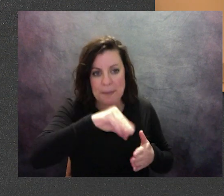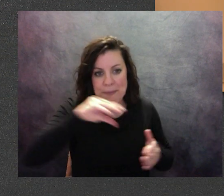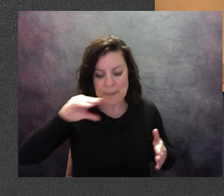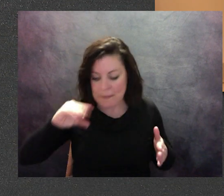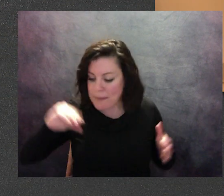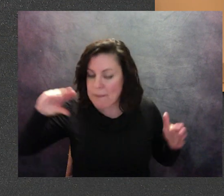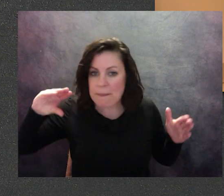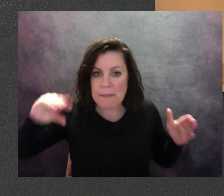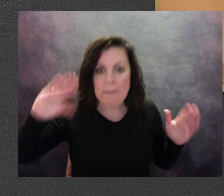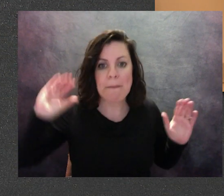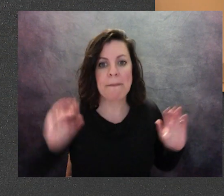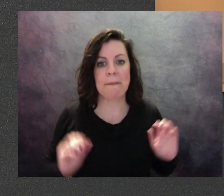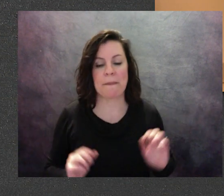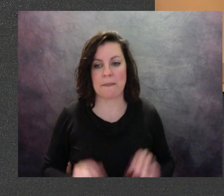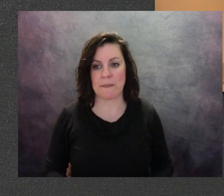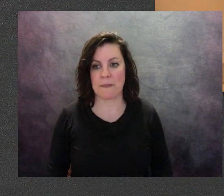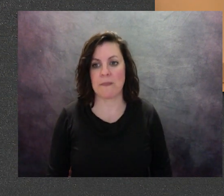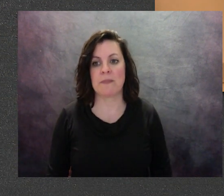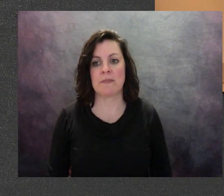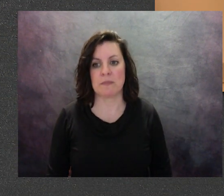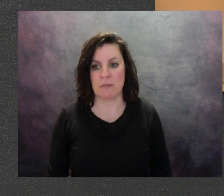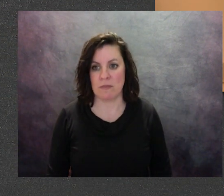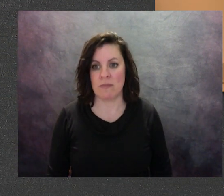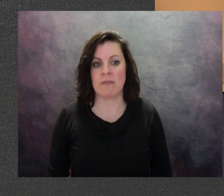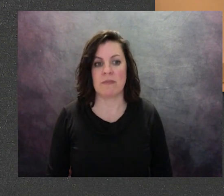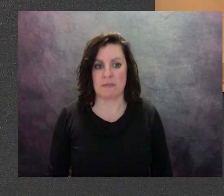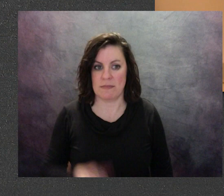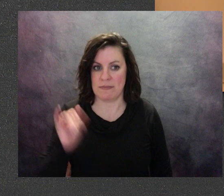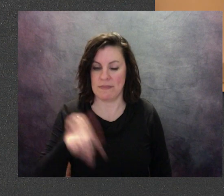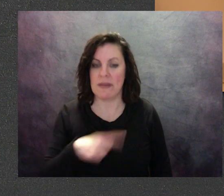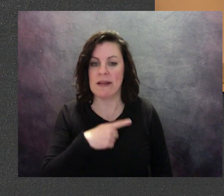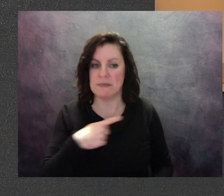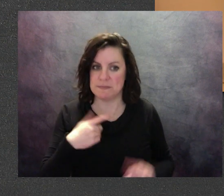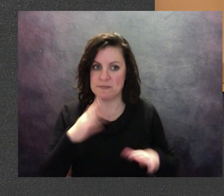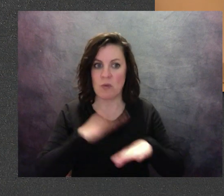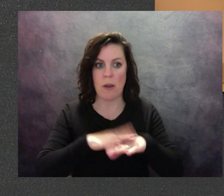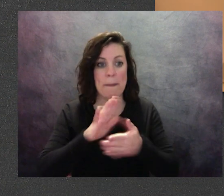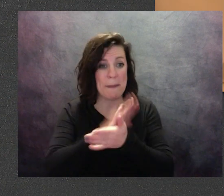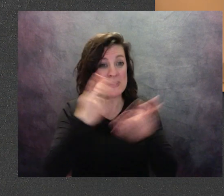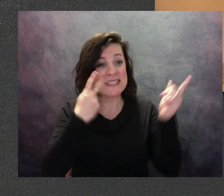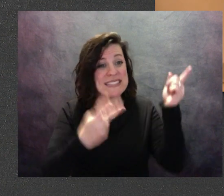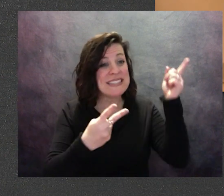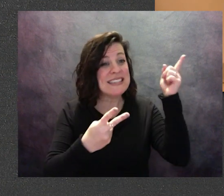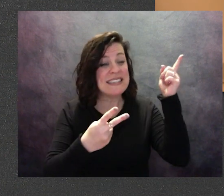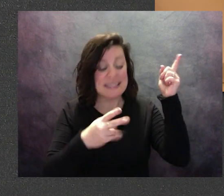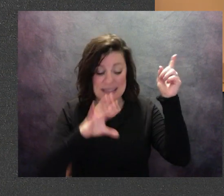in the container on top of my paper. Check it out.